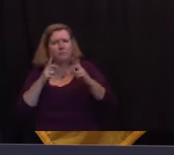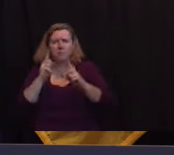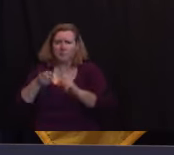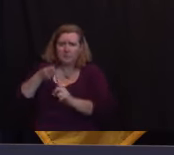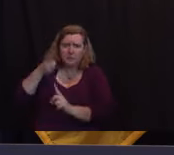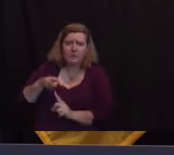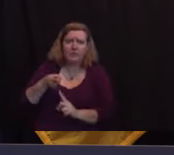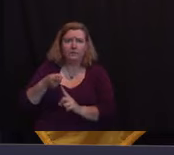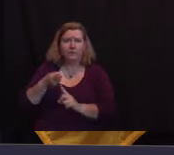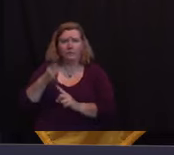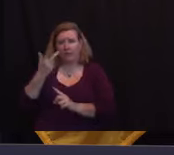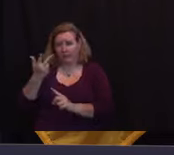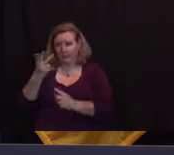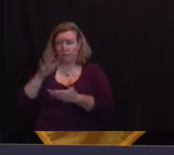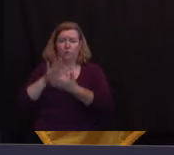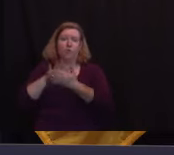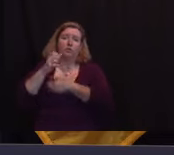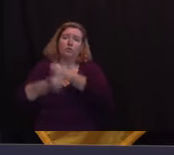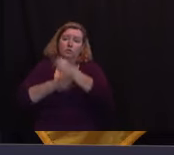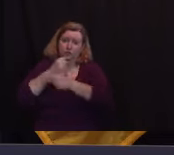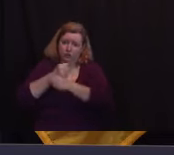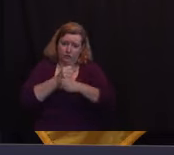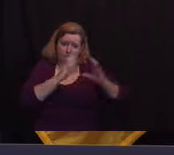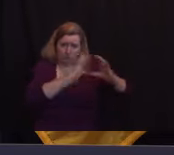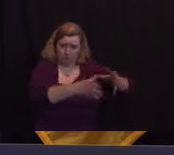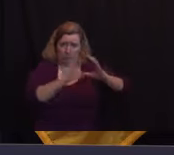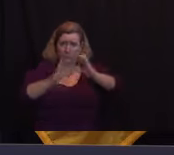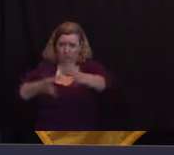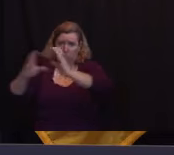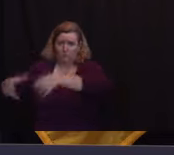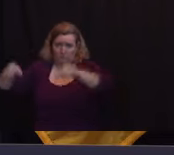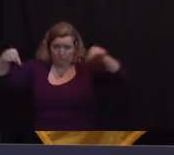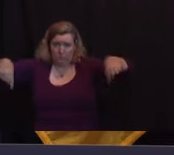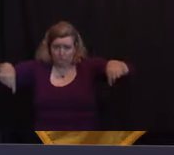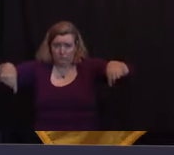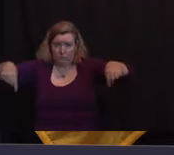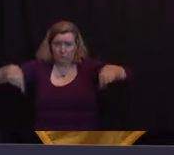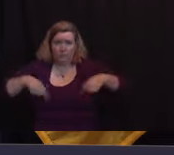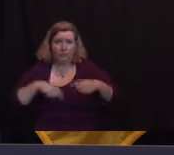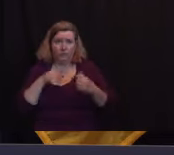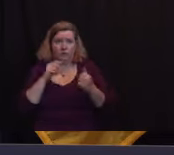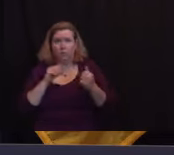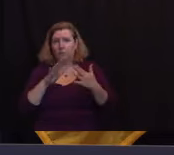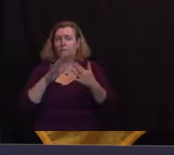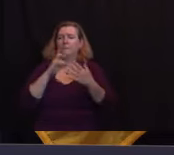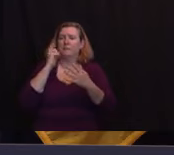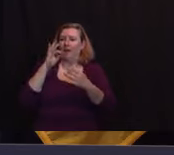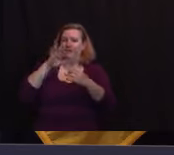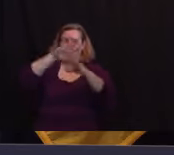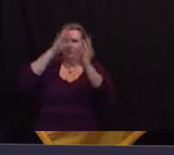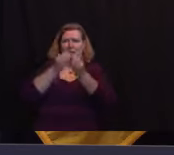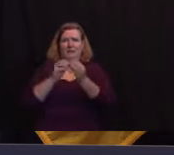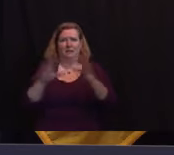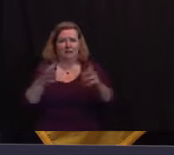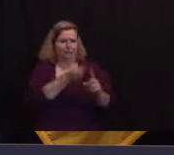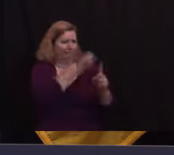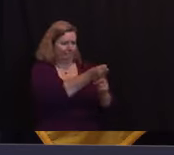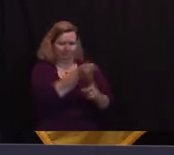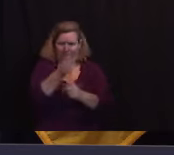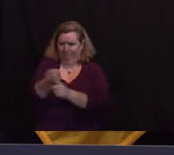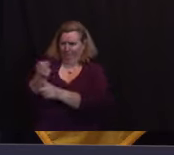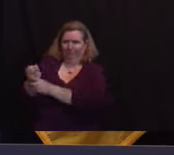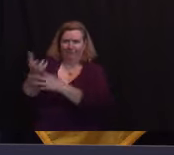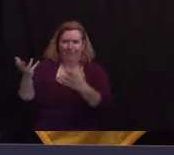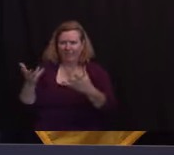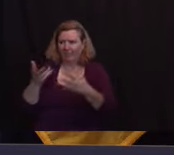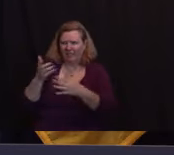3-school-year reaction to the pandemic and the impact that it has had on these extraordinary lives. We recognize